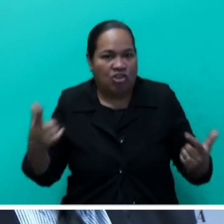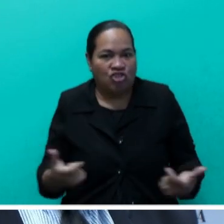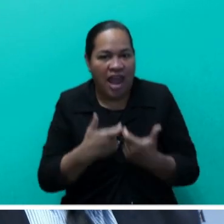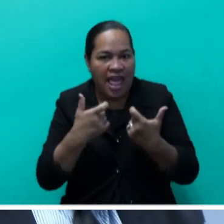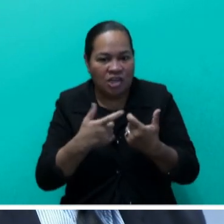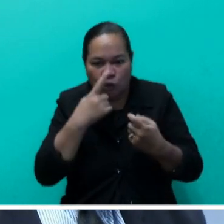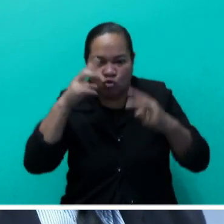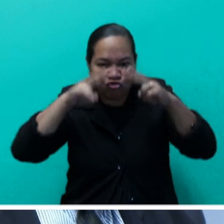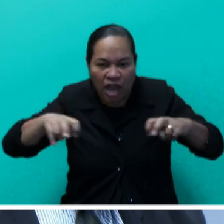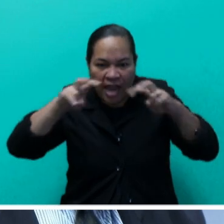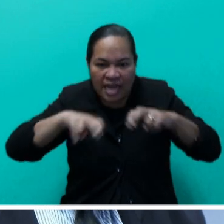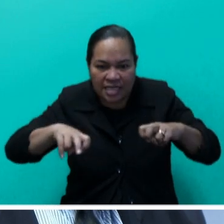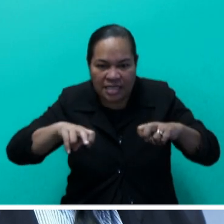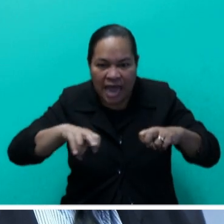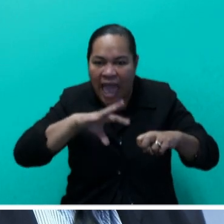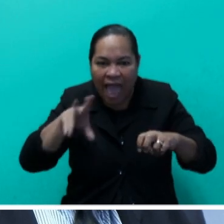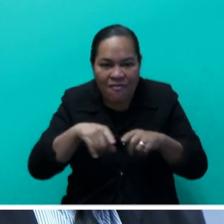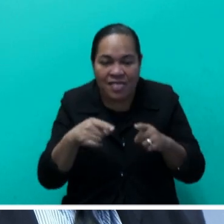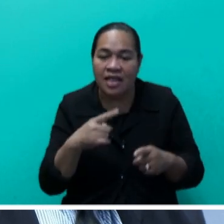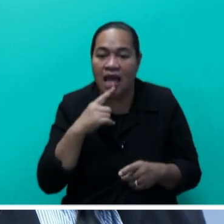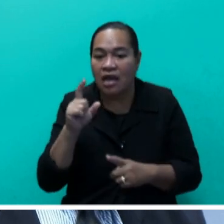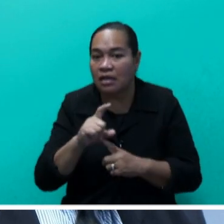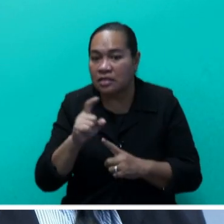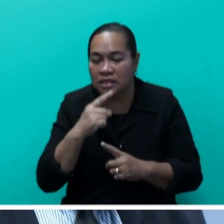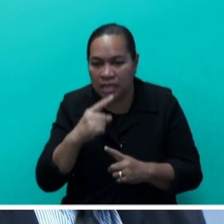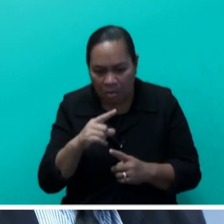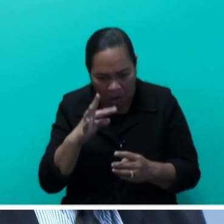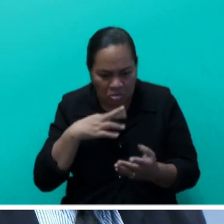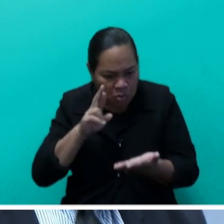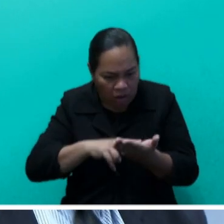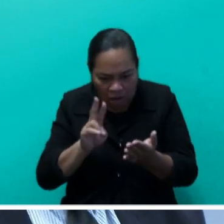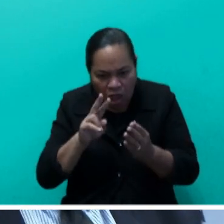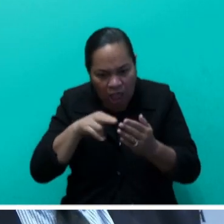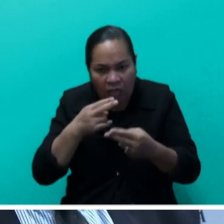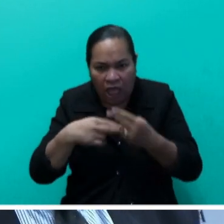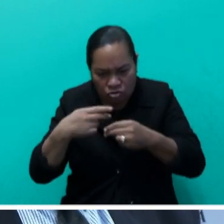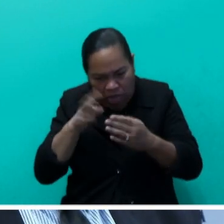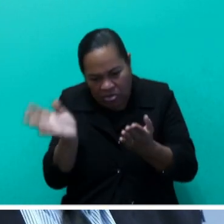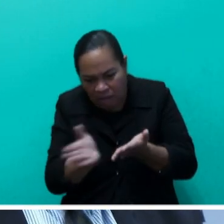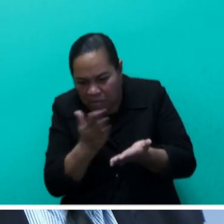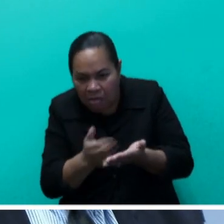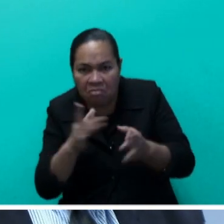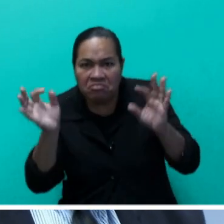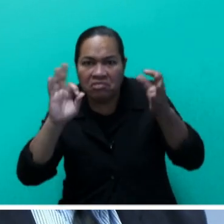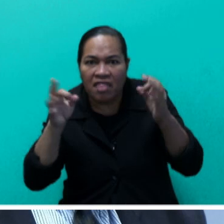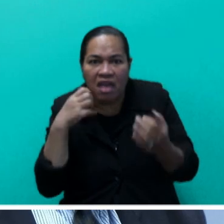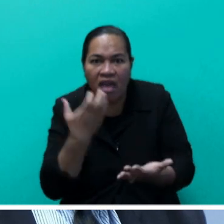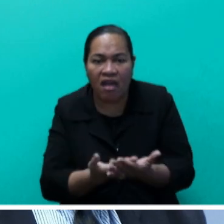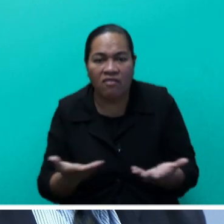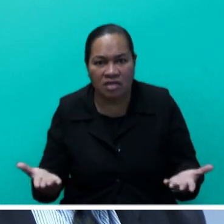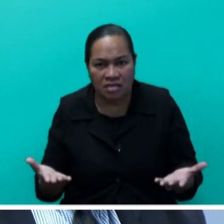investigate every claim if records are not available. Honourable Speaker, there appears to have been a